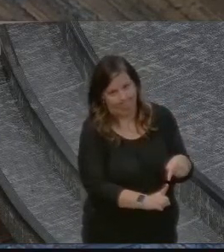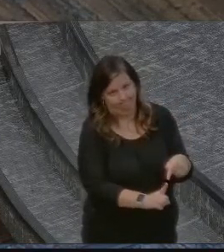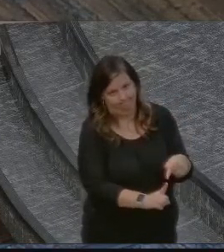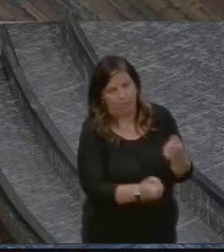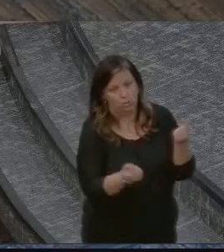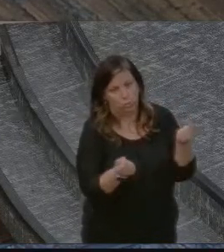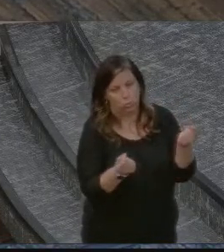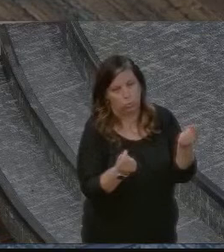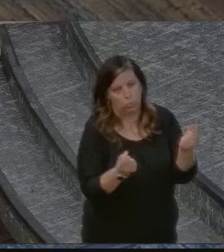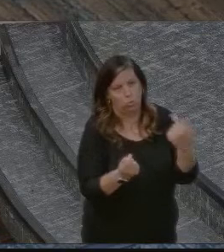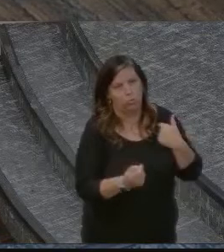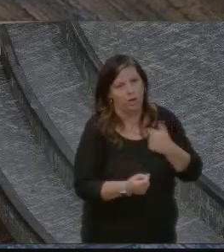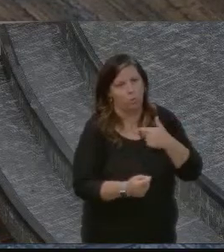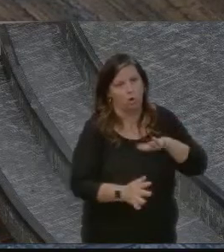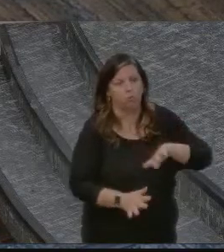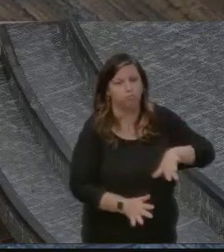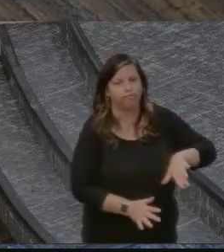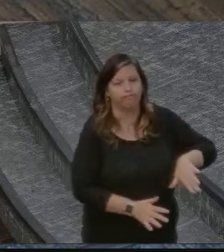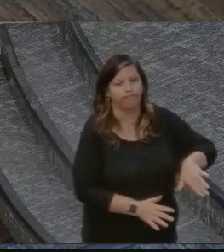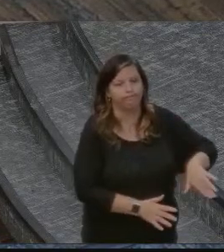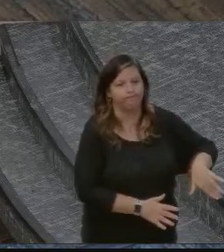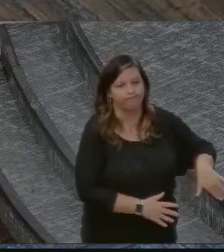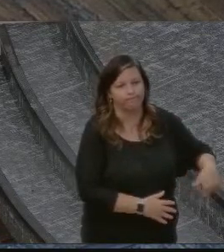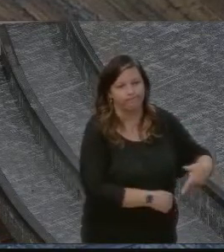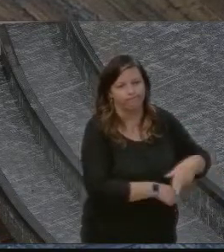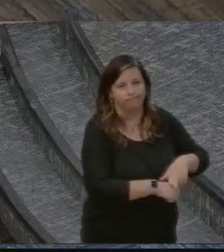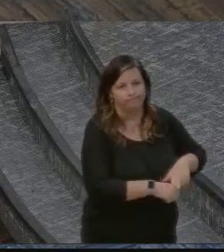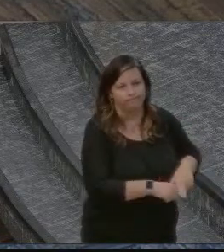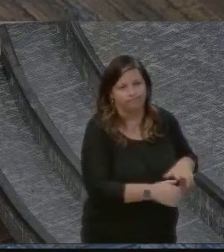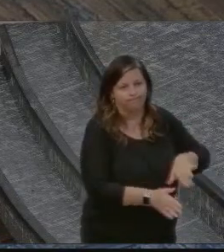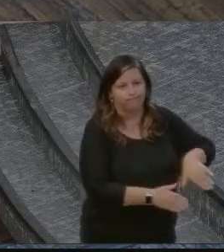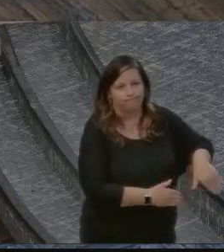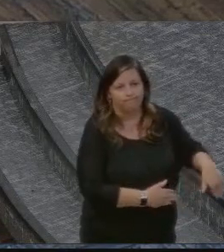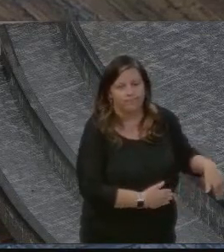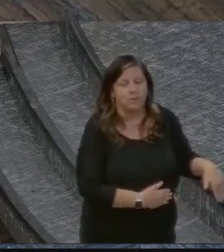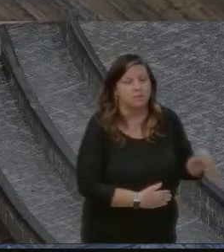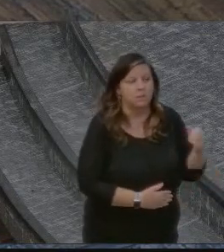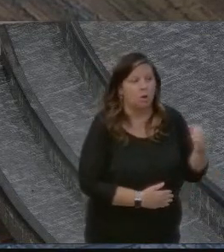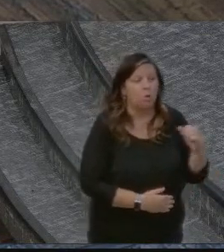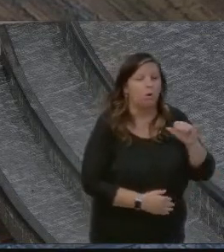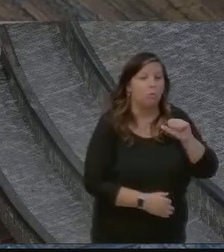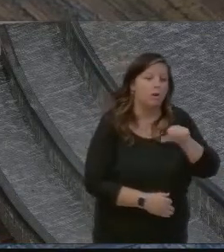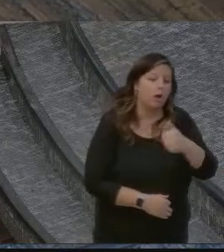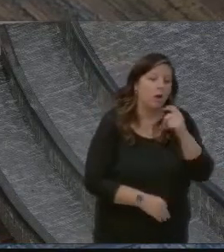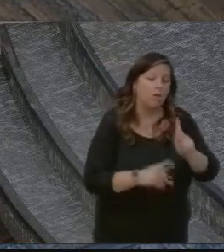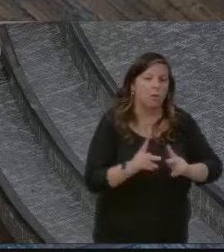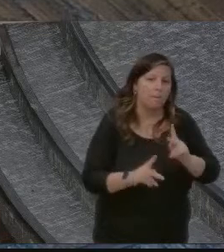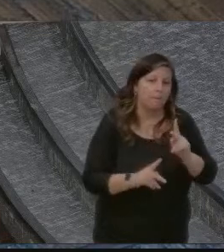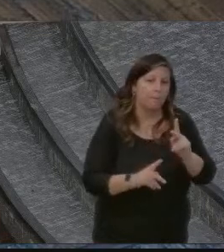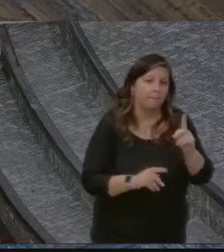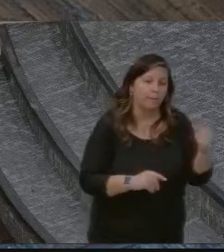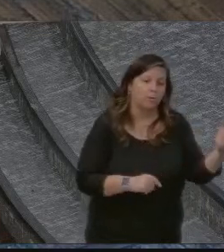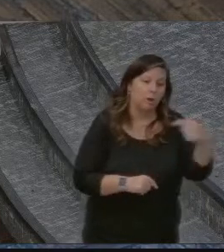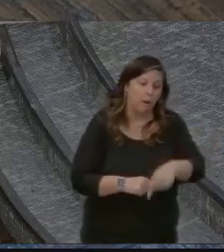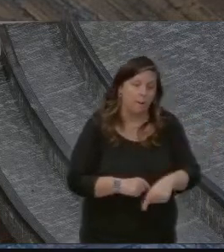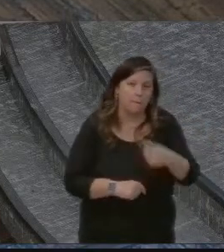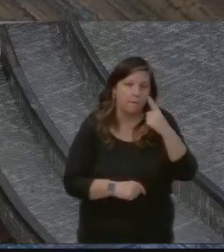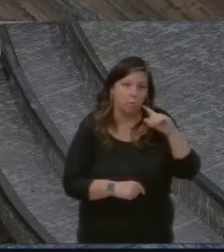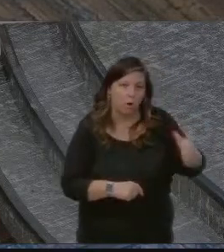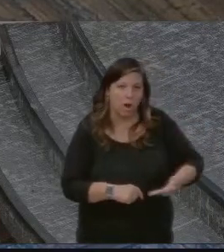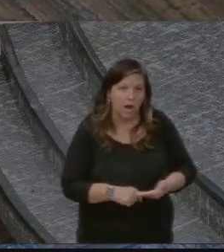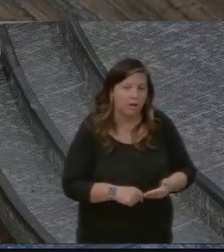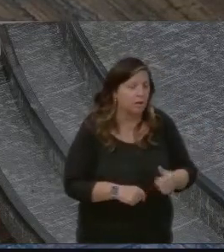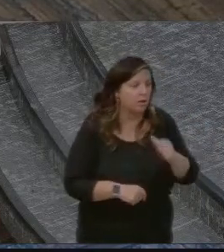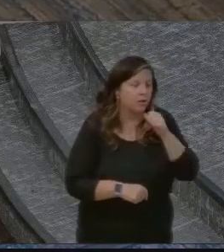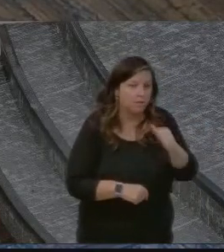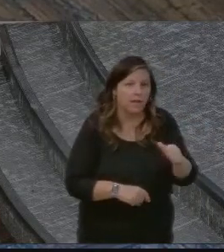it. And so yes, when someone else comes in, they don't pick up the torch. They don't go through the boxes of what other people have done